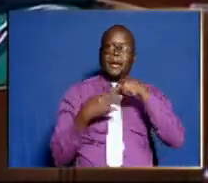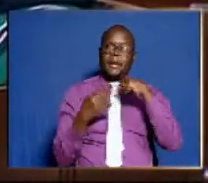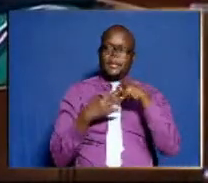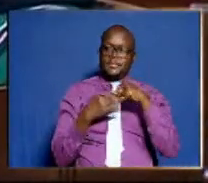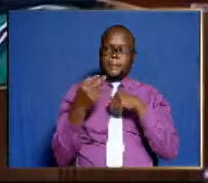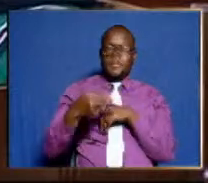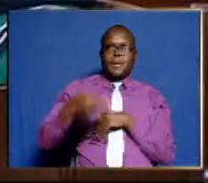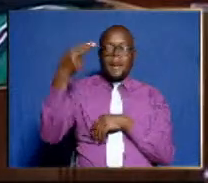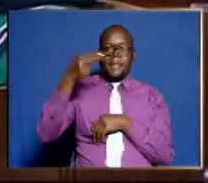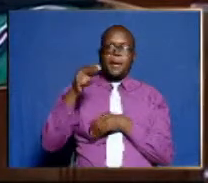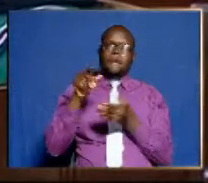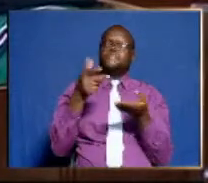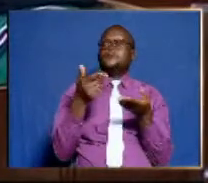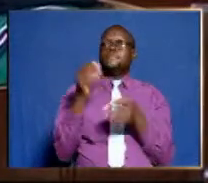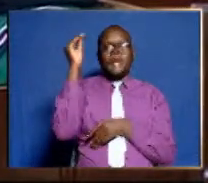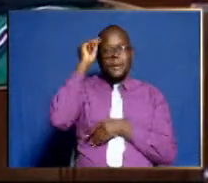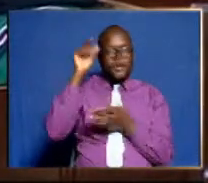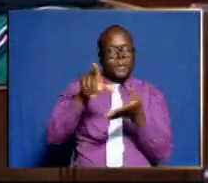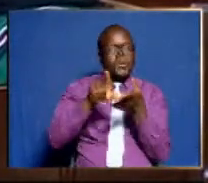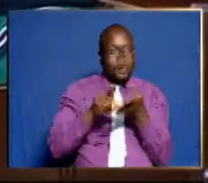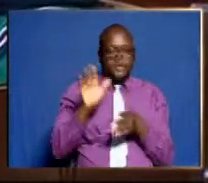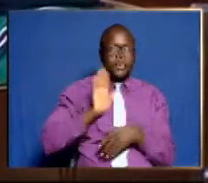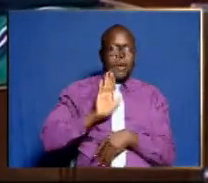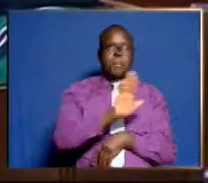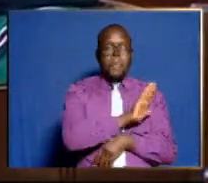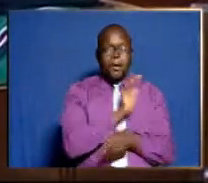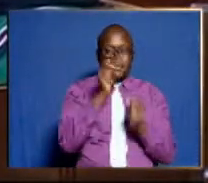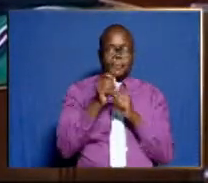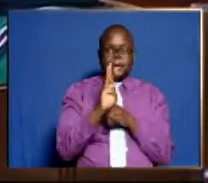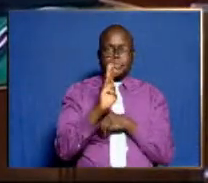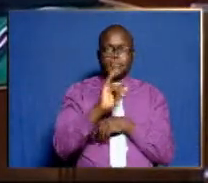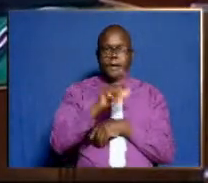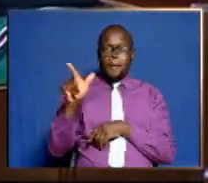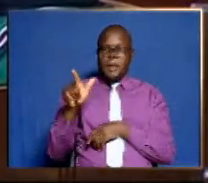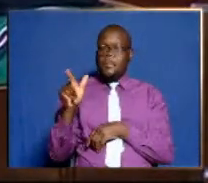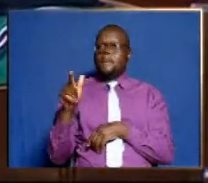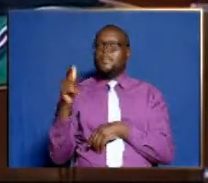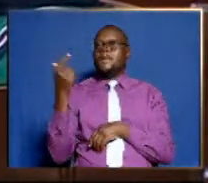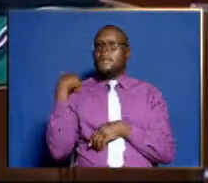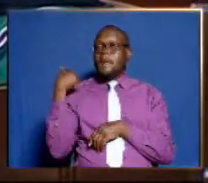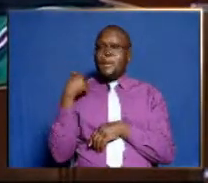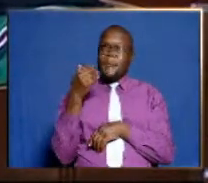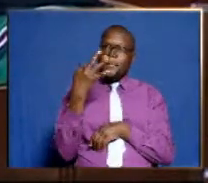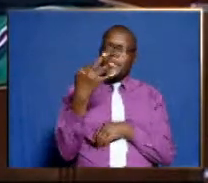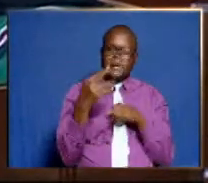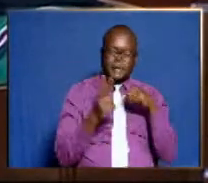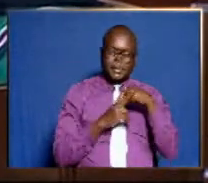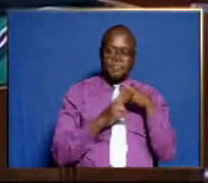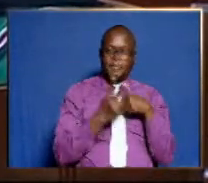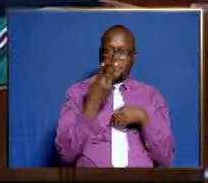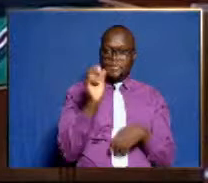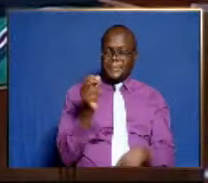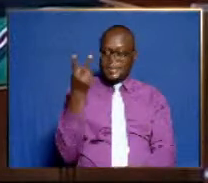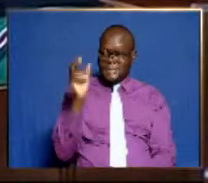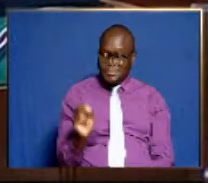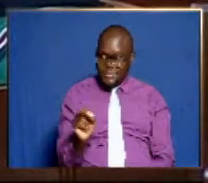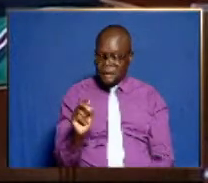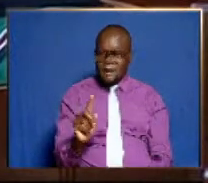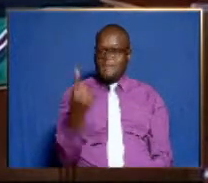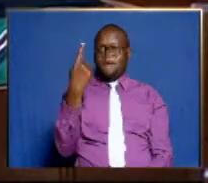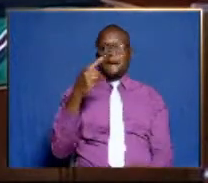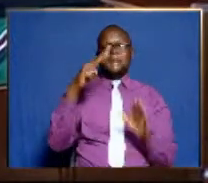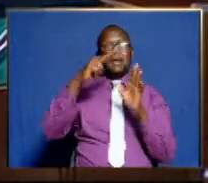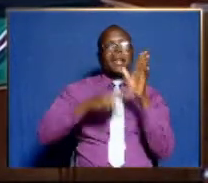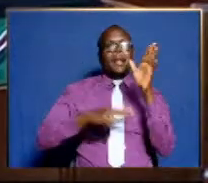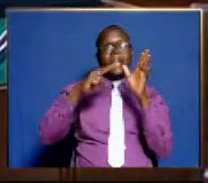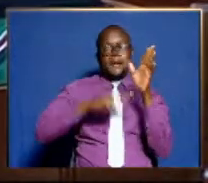Higher Education Loans Board Amendment Bill, National Assembly Bill number 37 of 2020, first